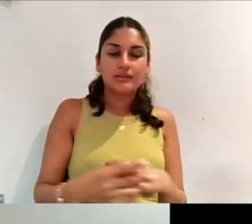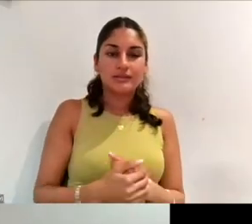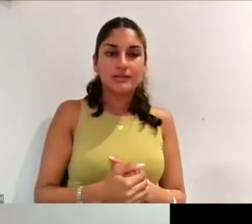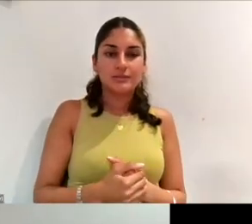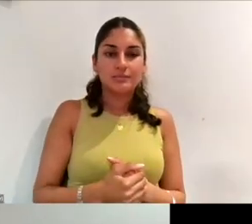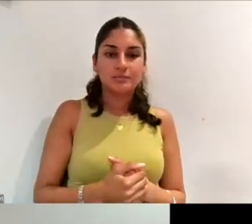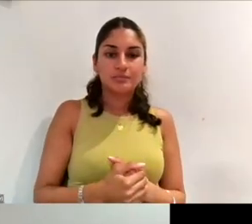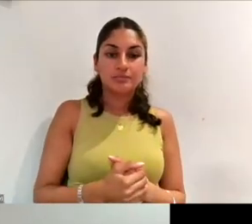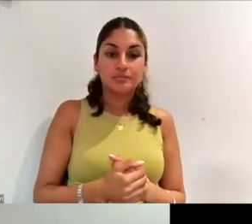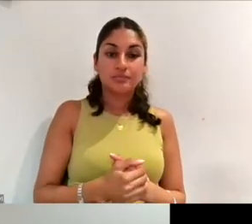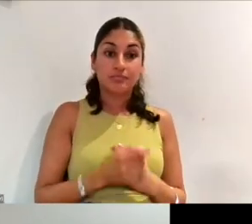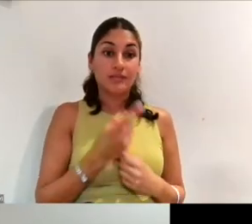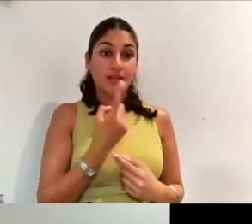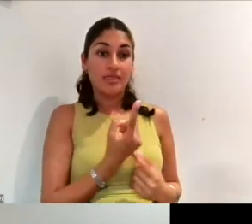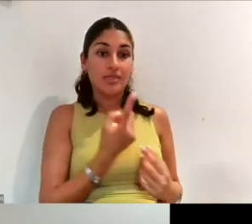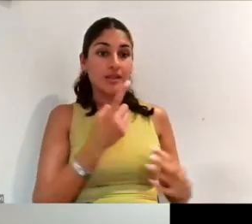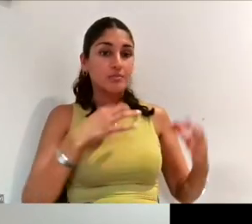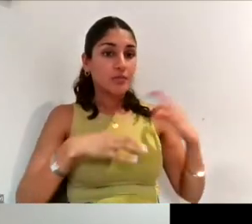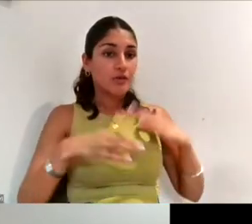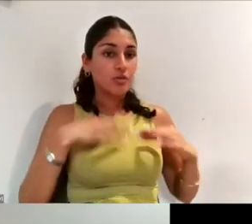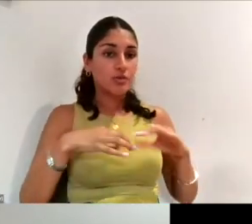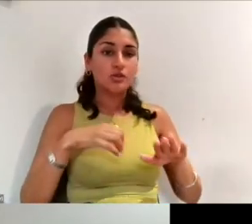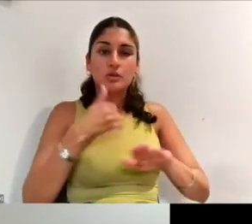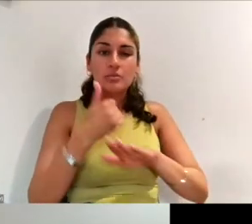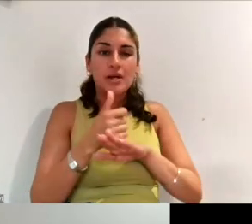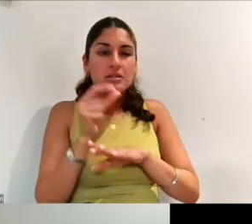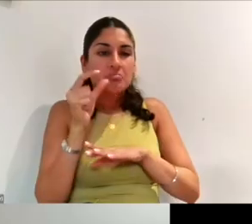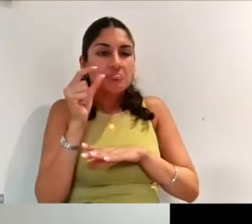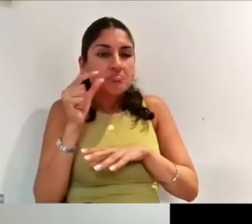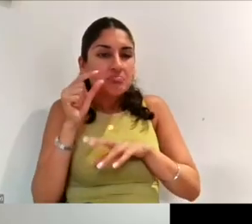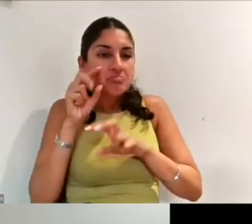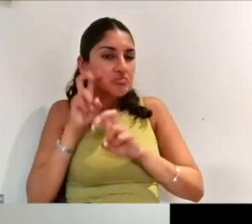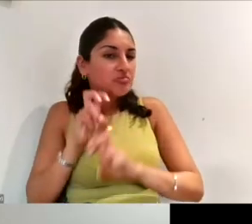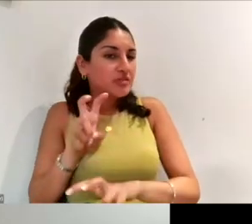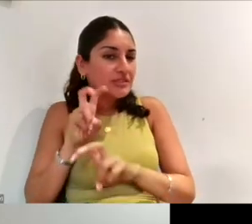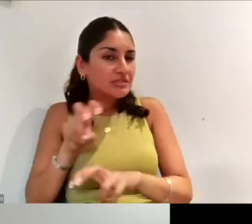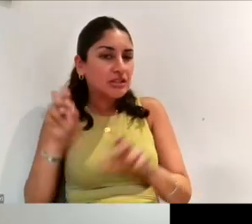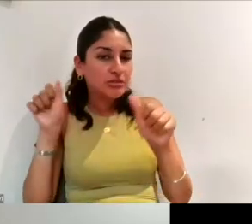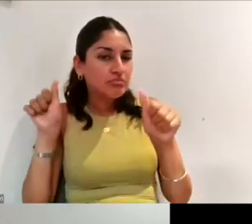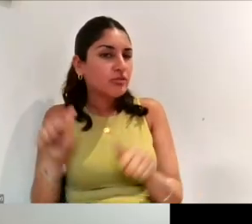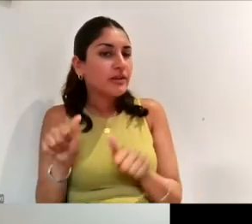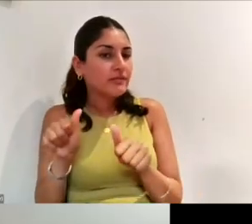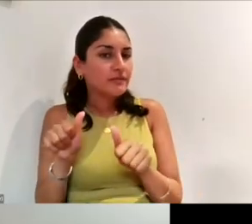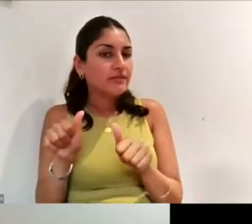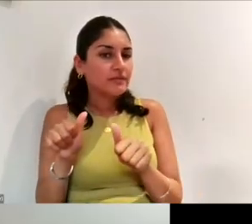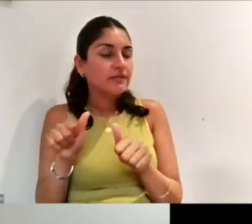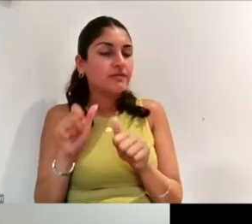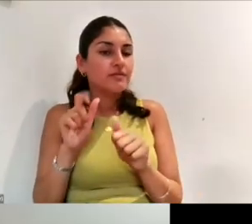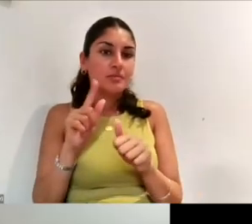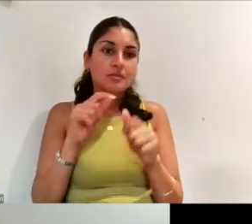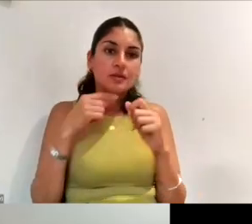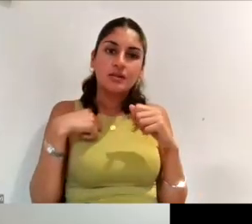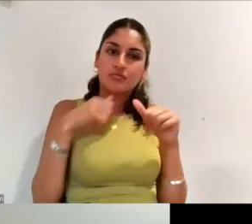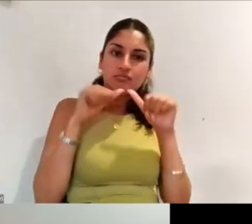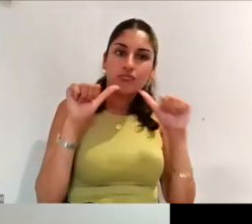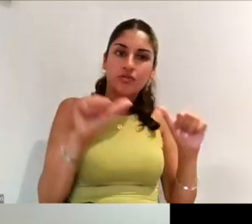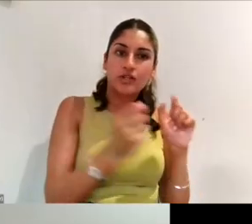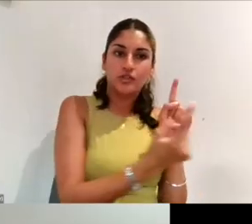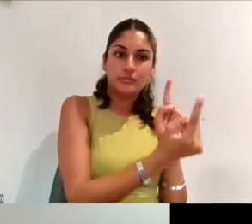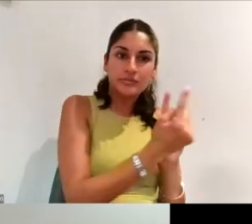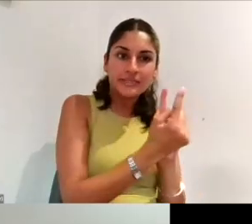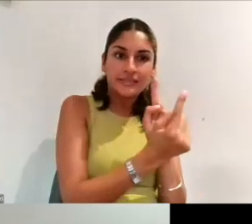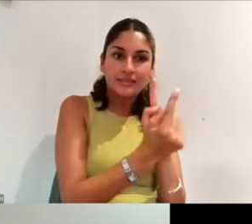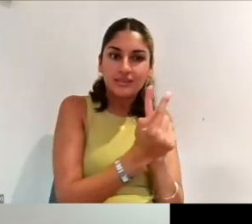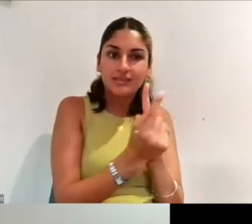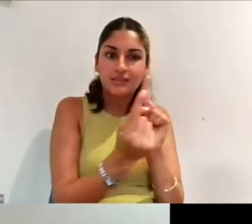whatever we saw, was just based on a little bit of research I did and reading, but I think I would love to have interactions with people,